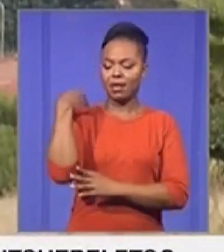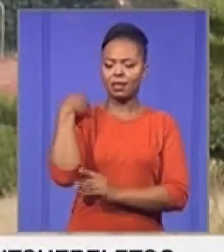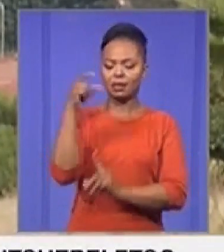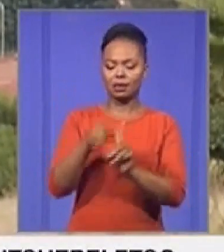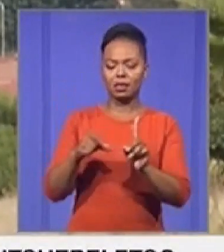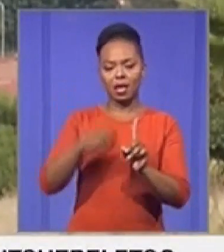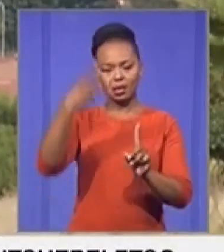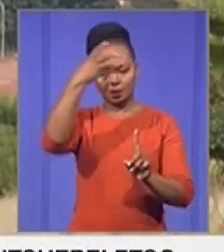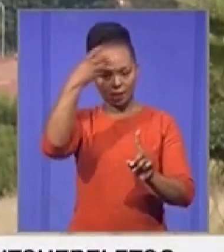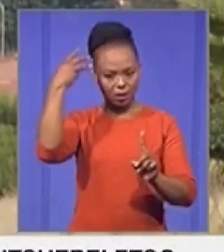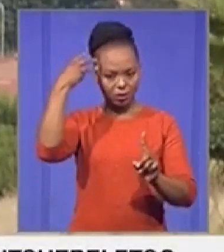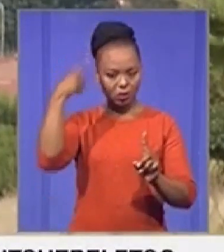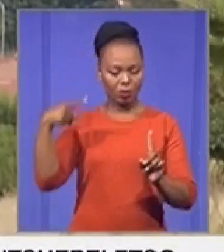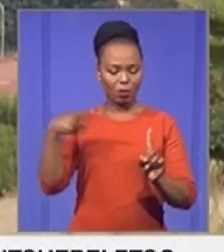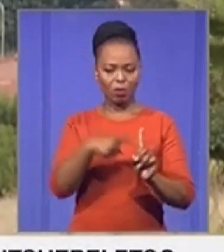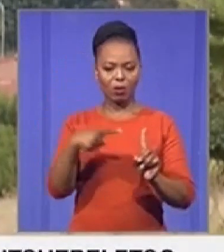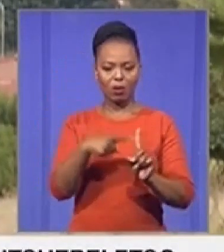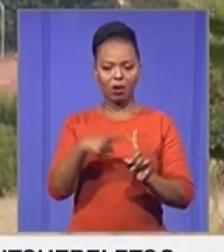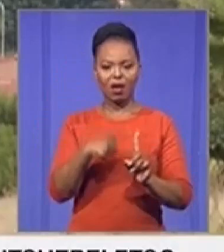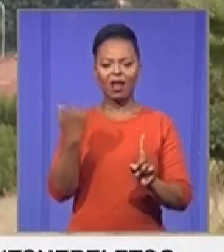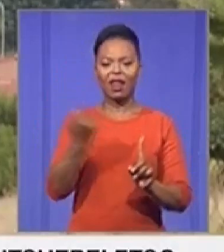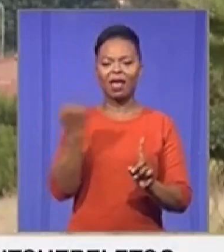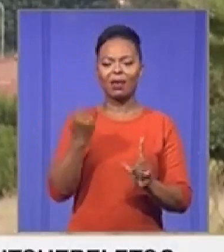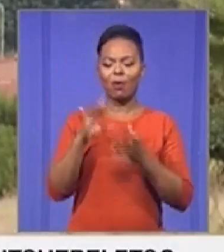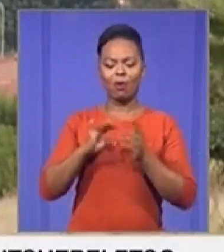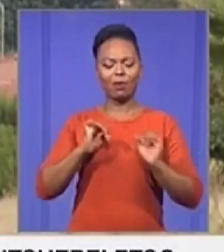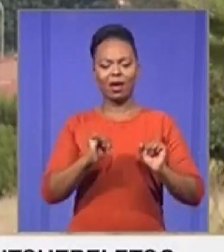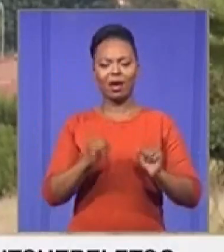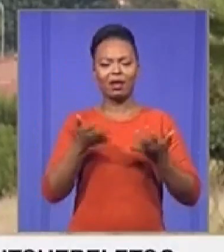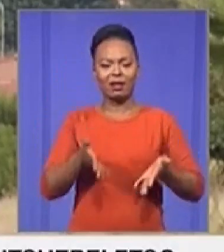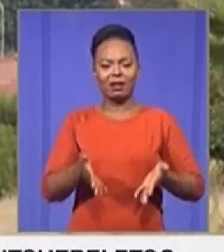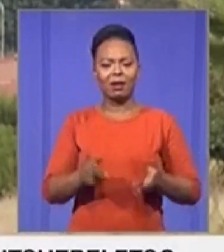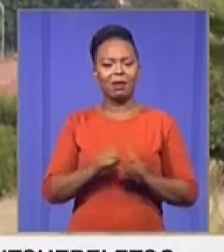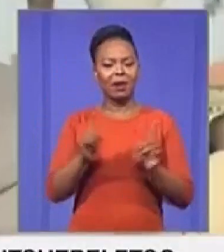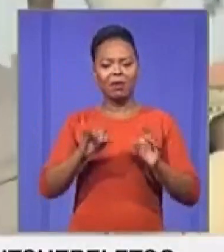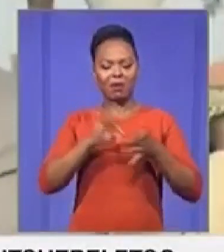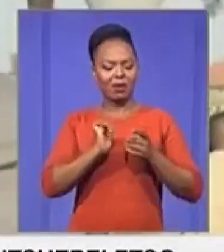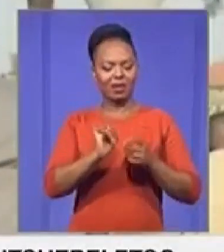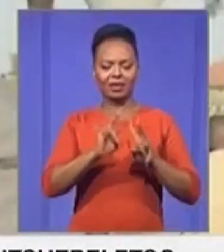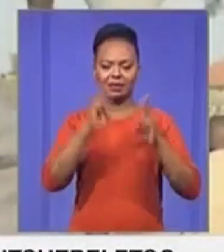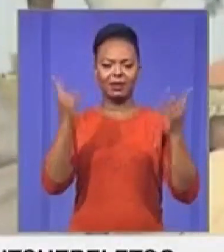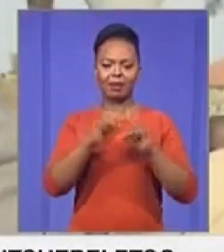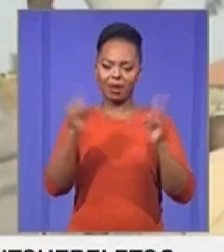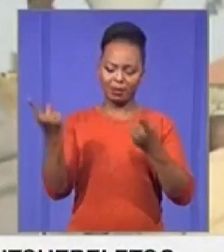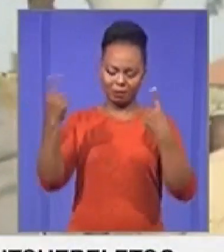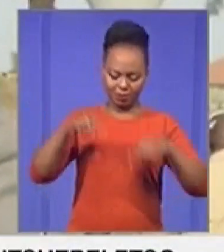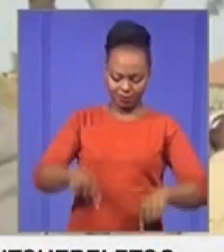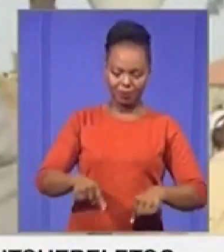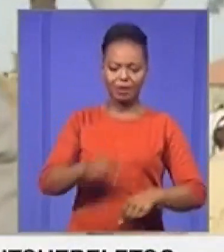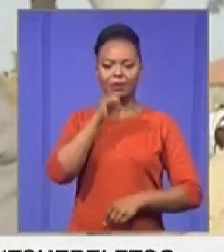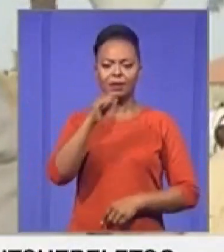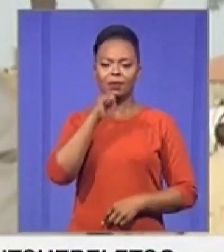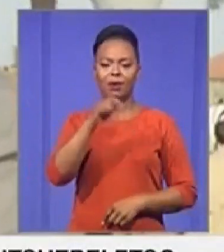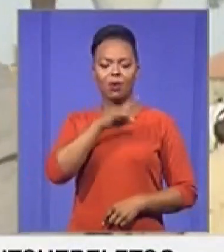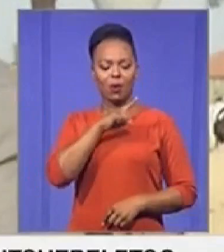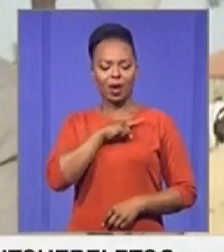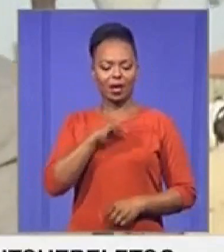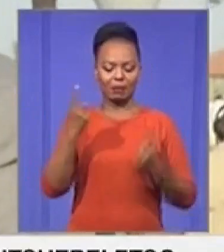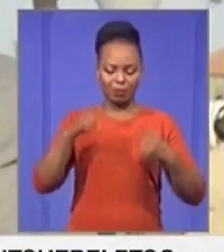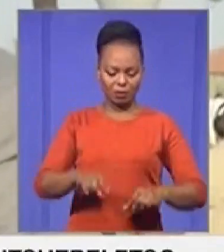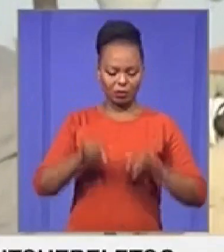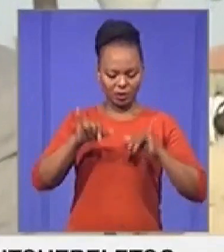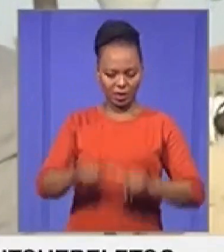Senzo Mkhunu e ka re se a dula mo o tla mo tla o thusa hore taba e ya metsi e loke batho ba nne